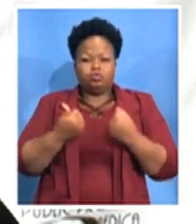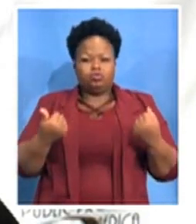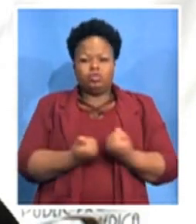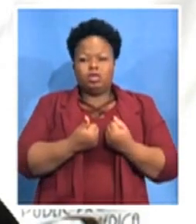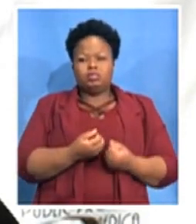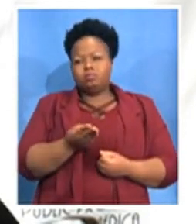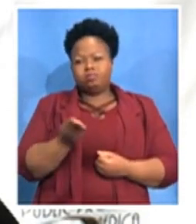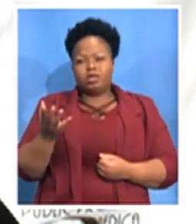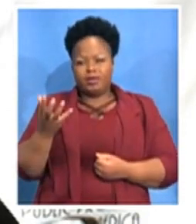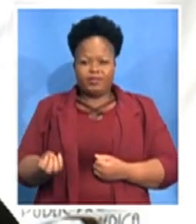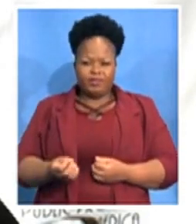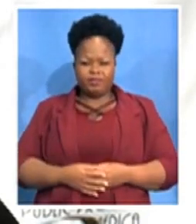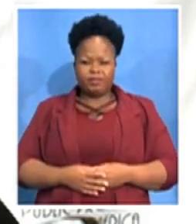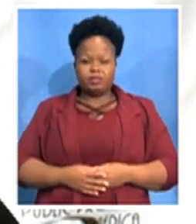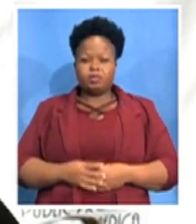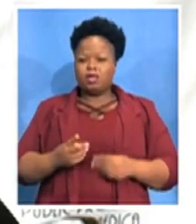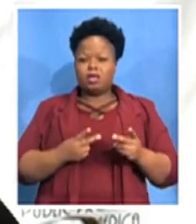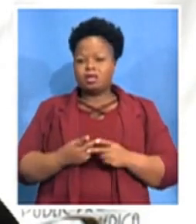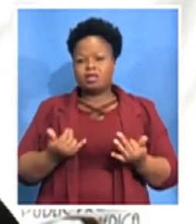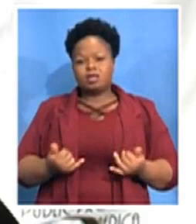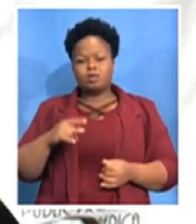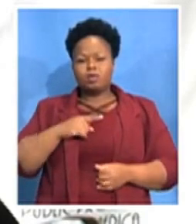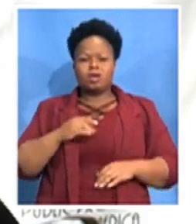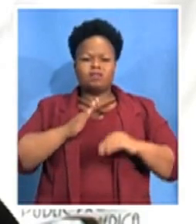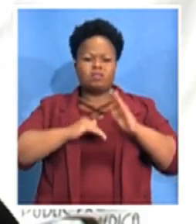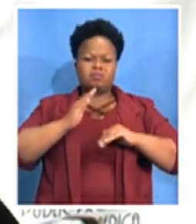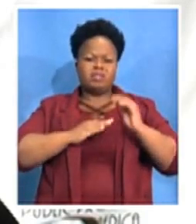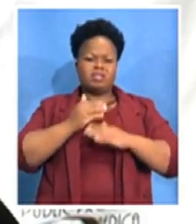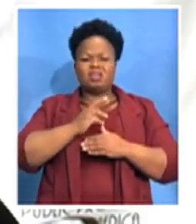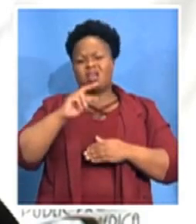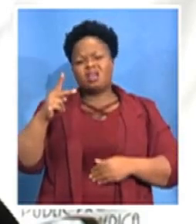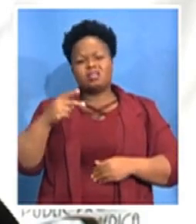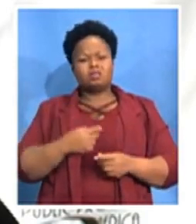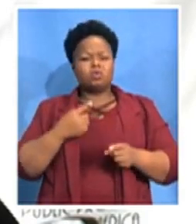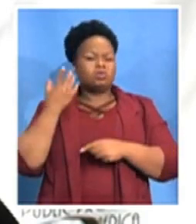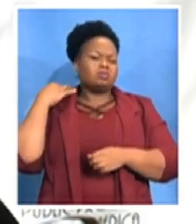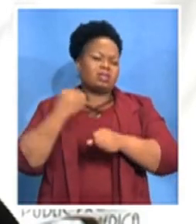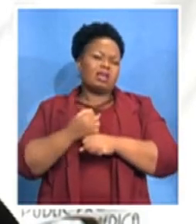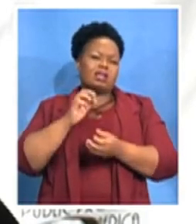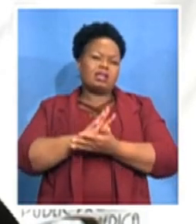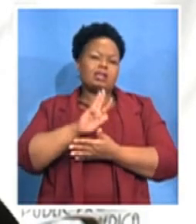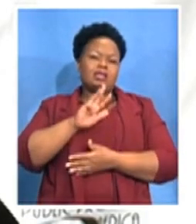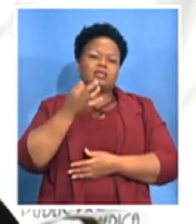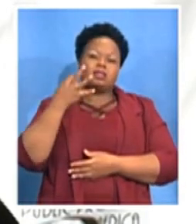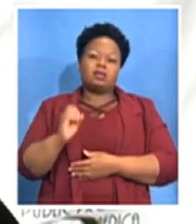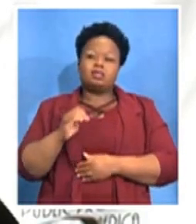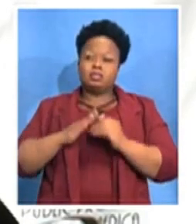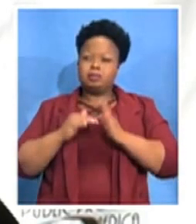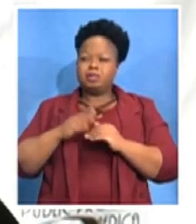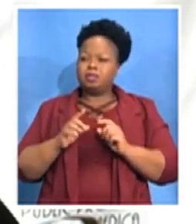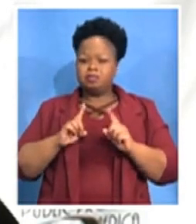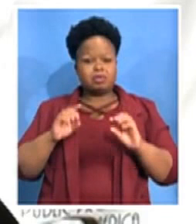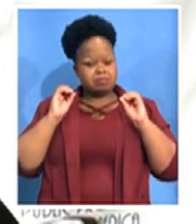Infrastructure is old, as some hospitals were built from the 1930s with no proper upgrades. Old hospitals with